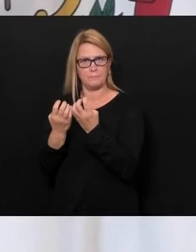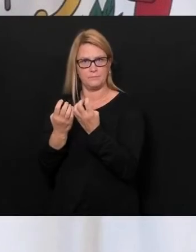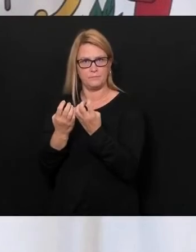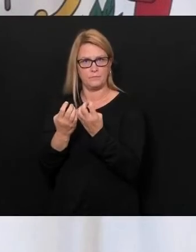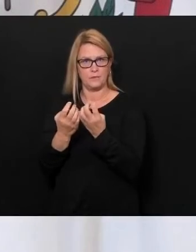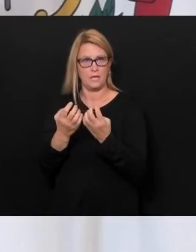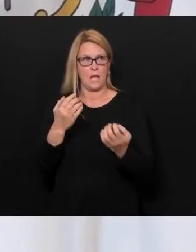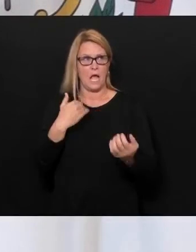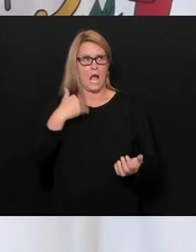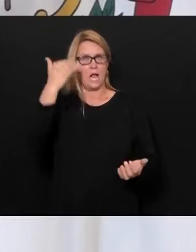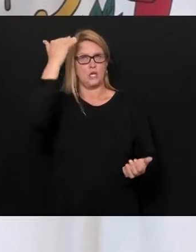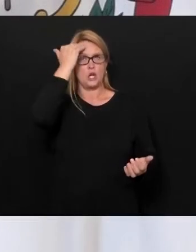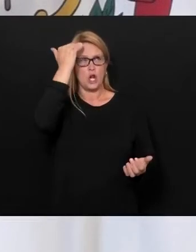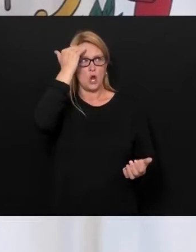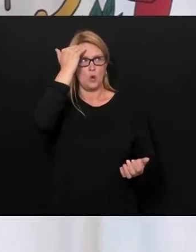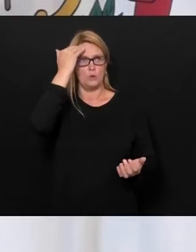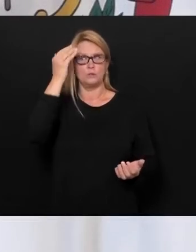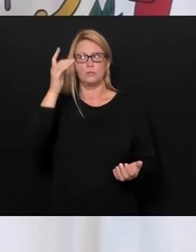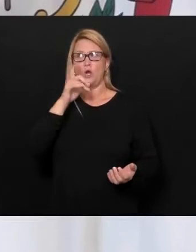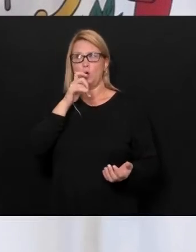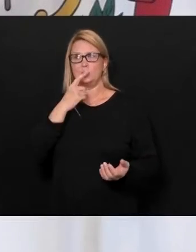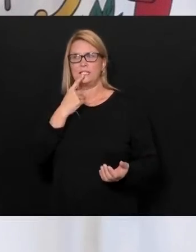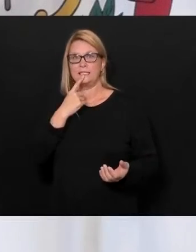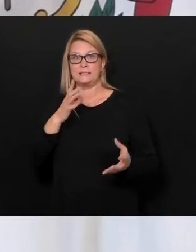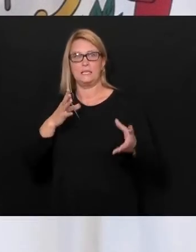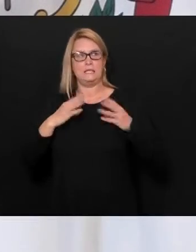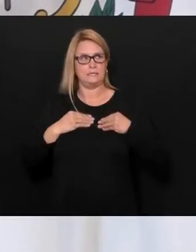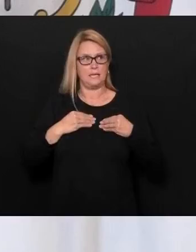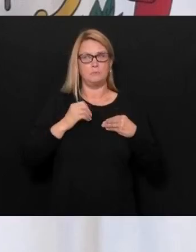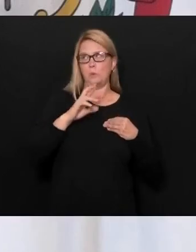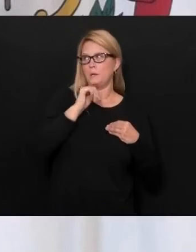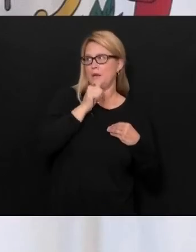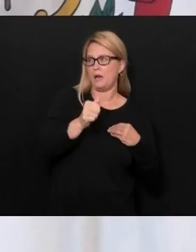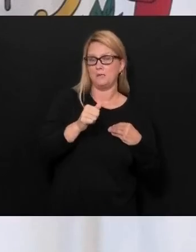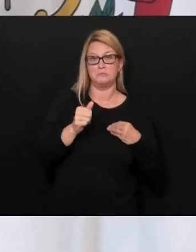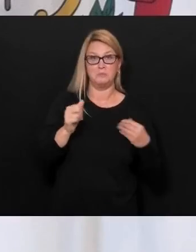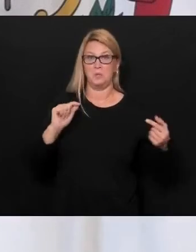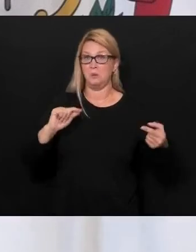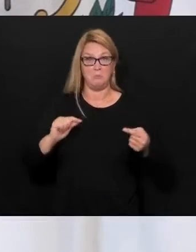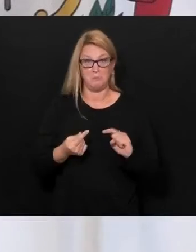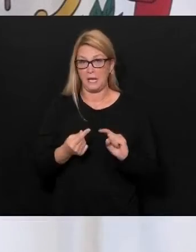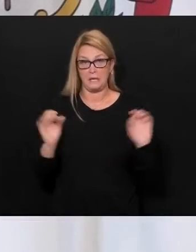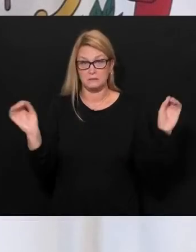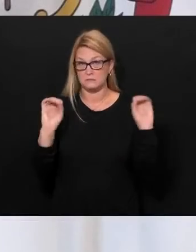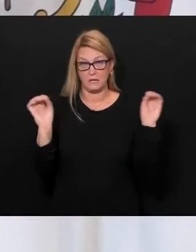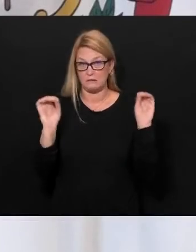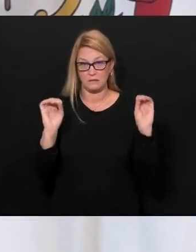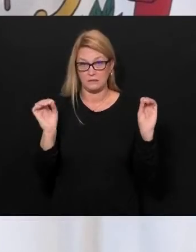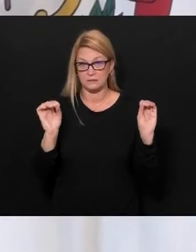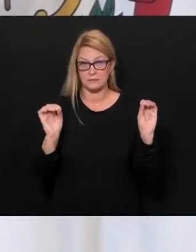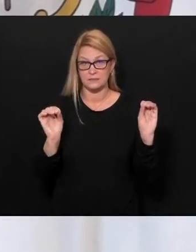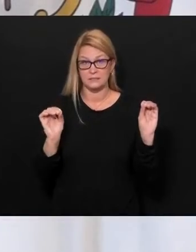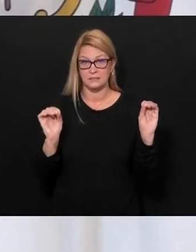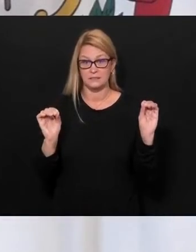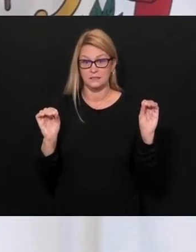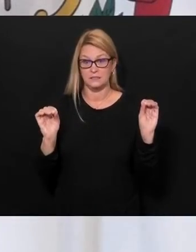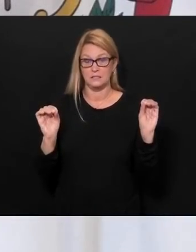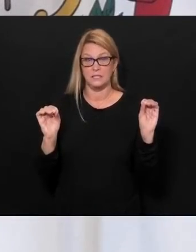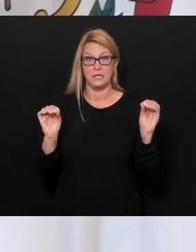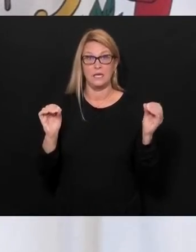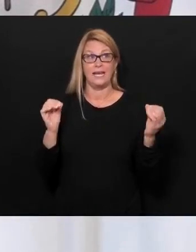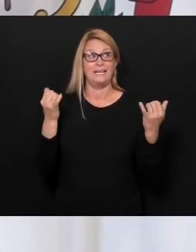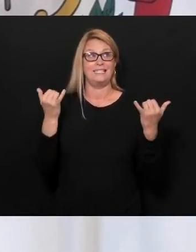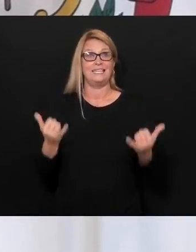be able to tell me take it or not take it. It was painless. There was nothing to it. And look at all the tens